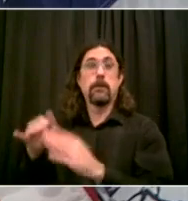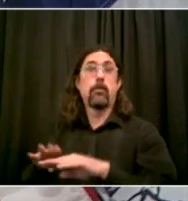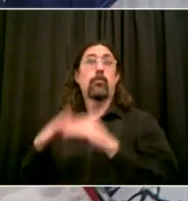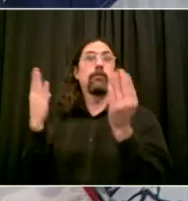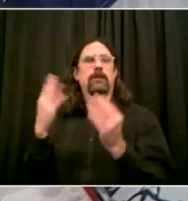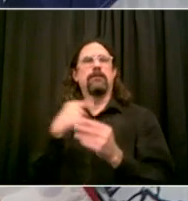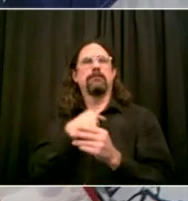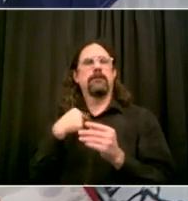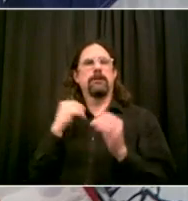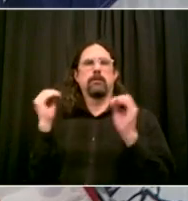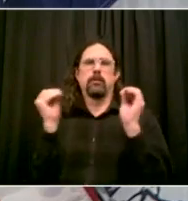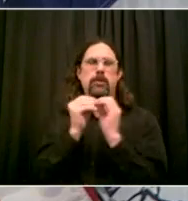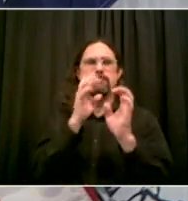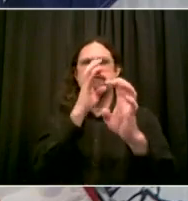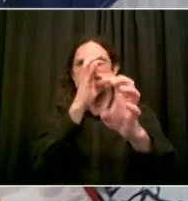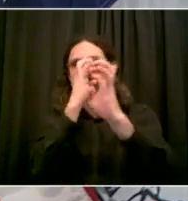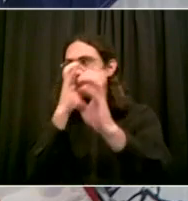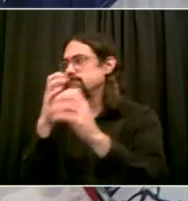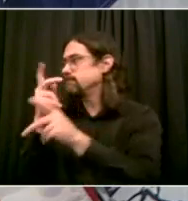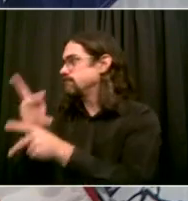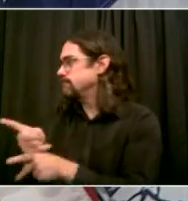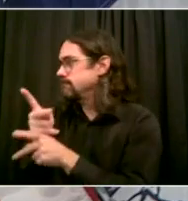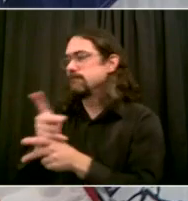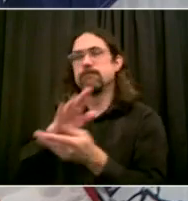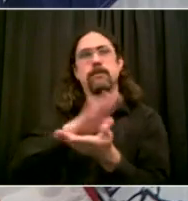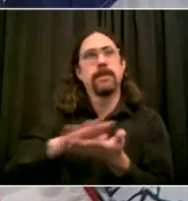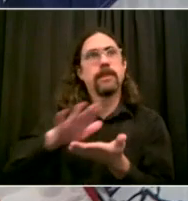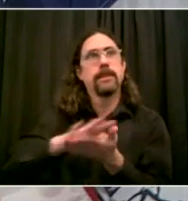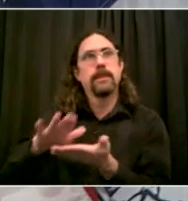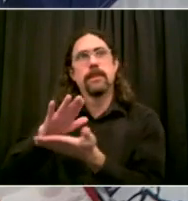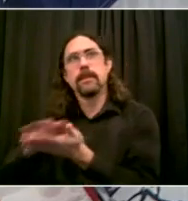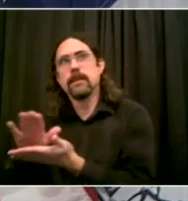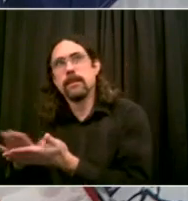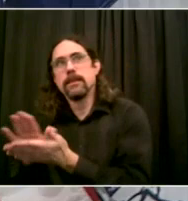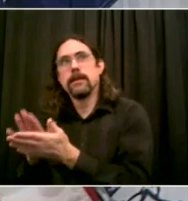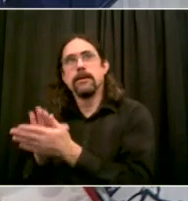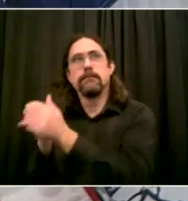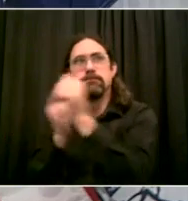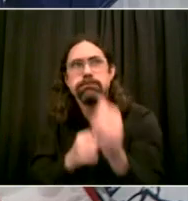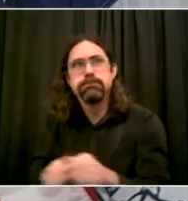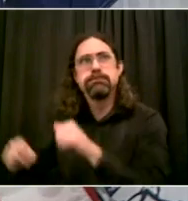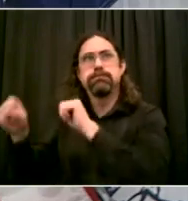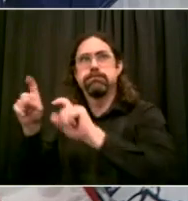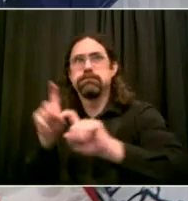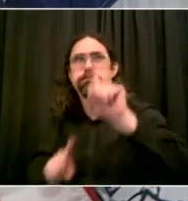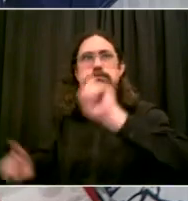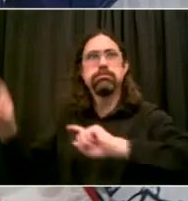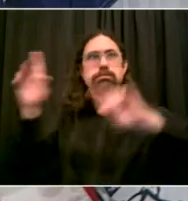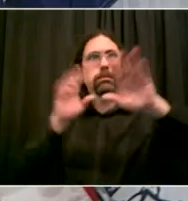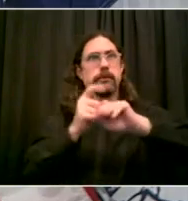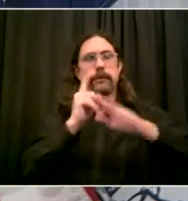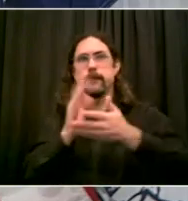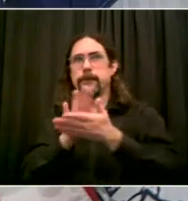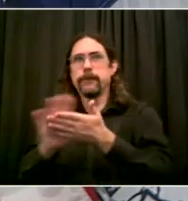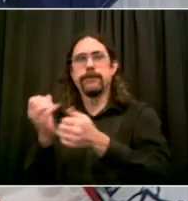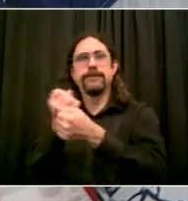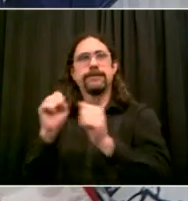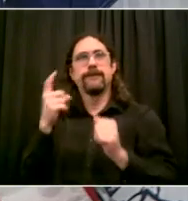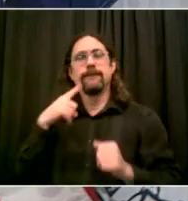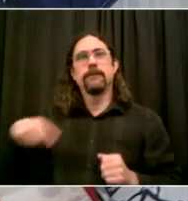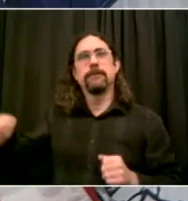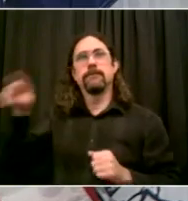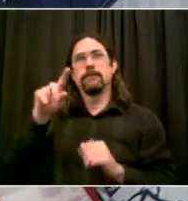Really, really simple thought. I love nothing more than when a few words can remind us what we need to do, how we have to keep everyone